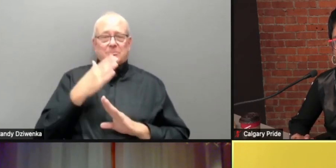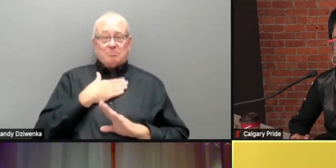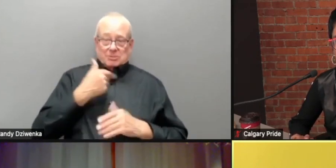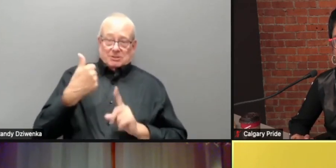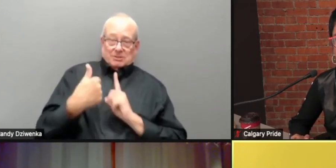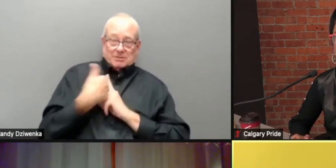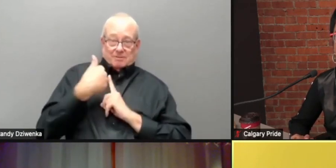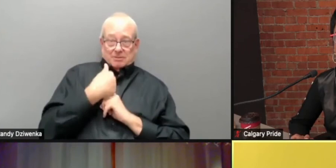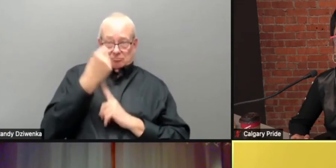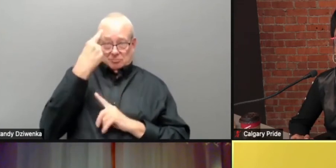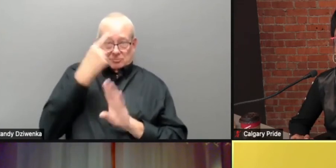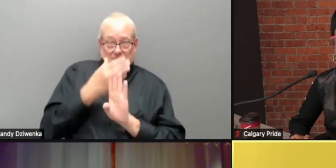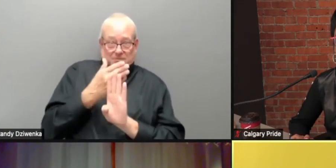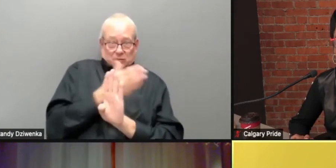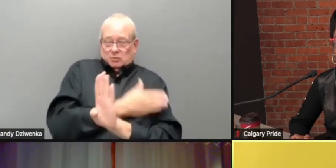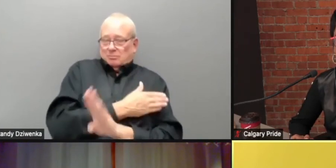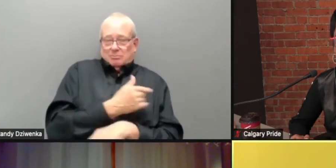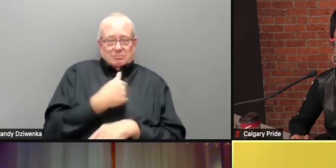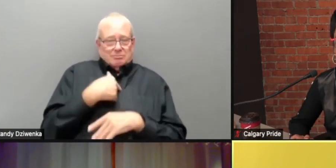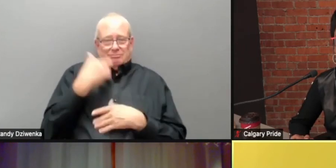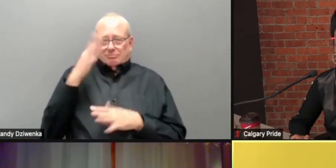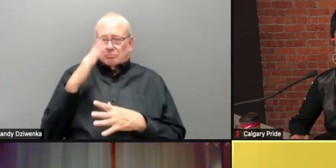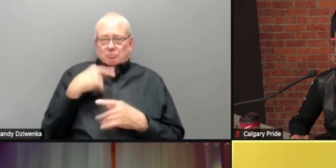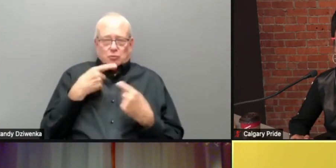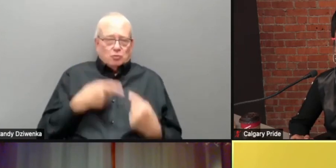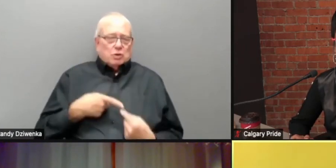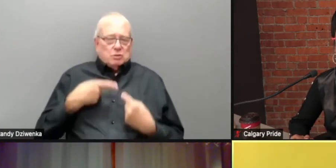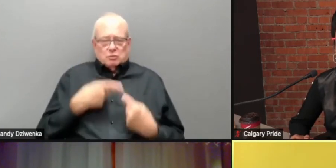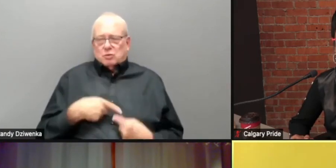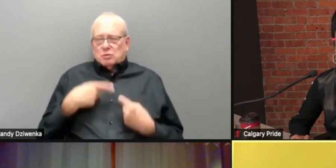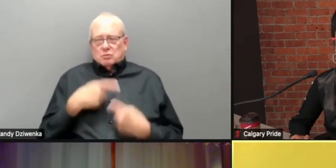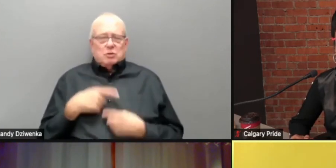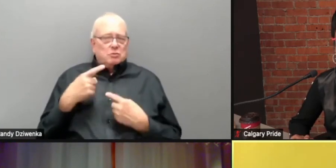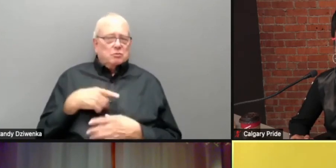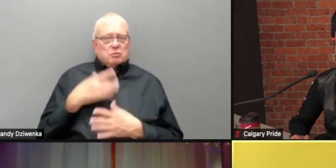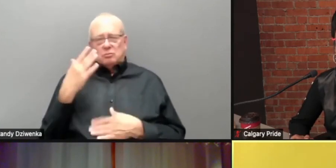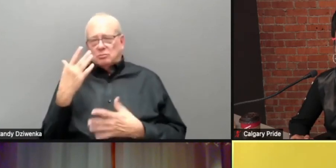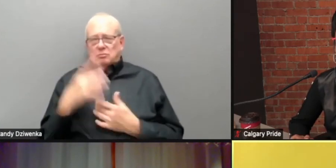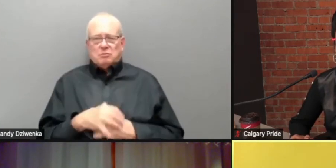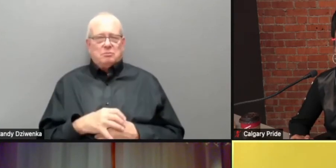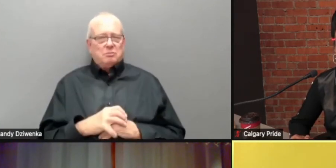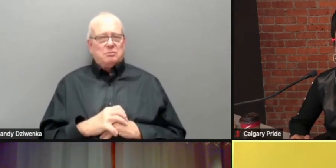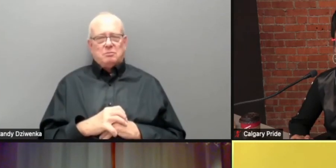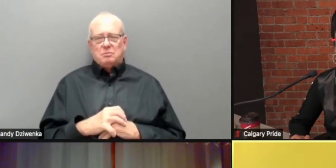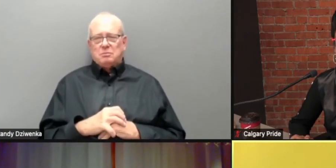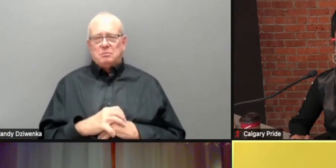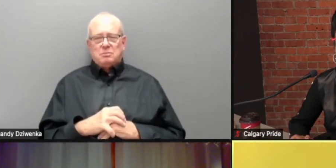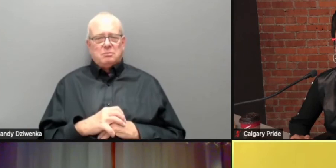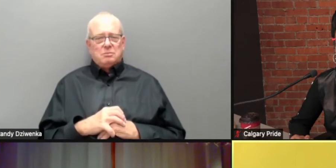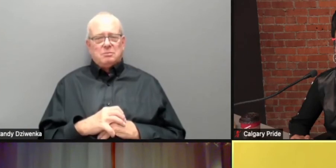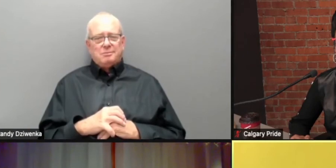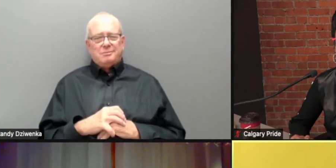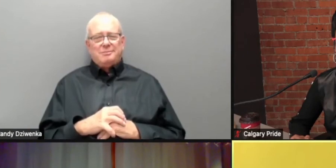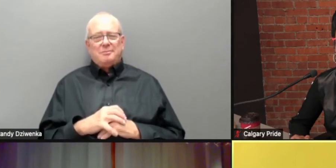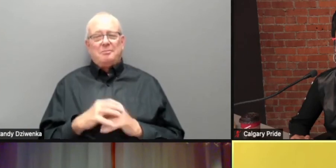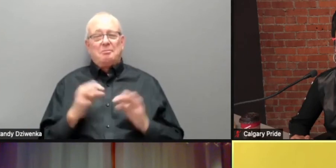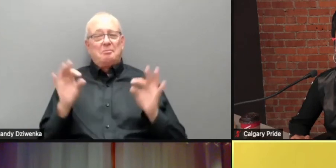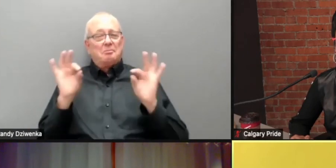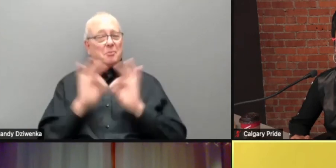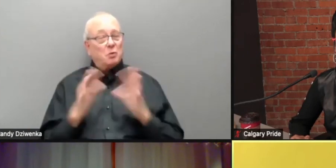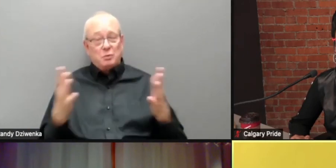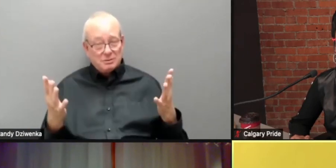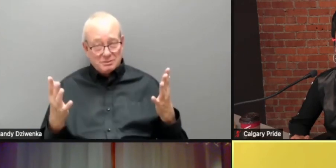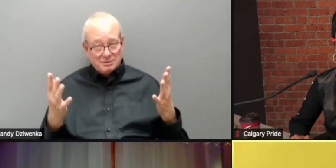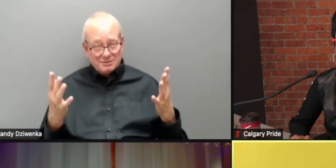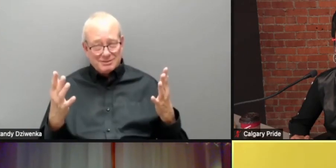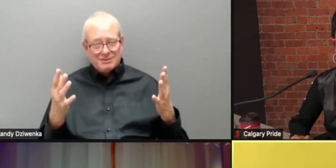girl and ruining her life. So again, it goes down to education and awareness. So if I would have come